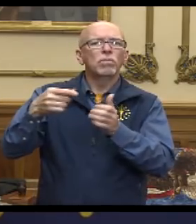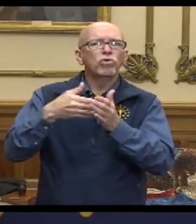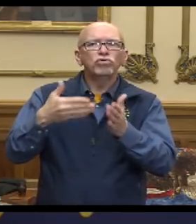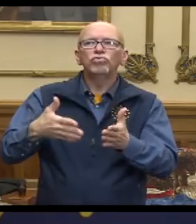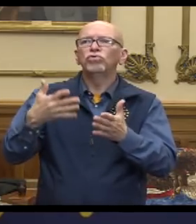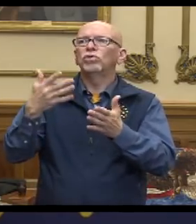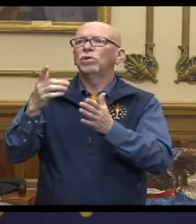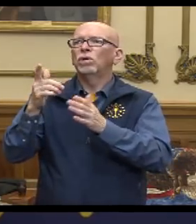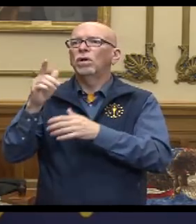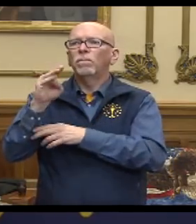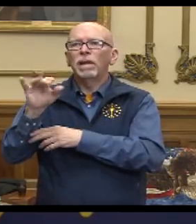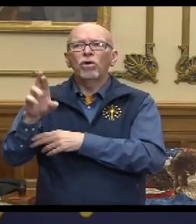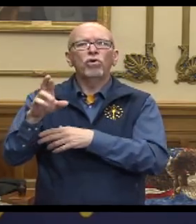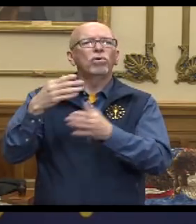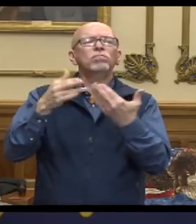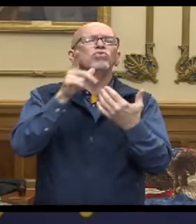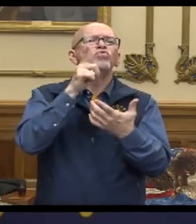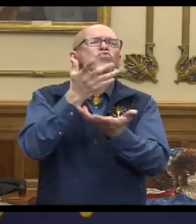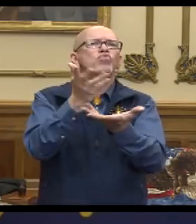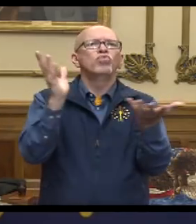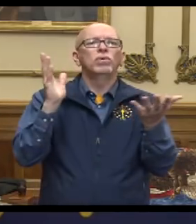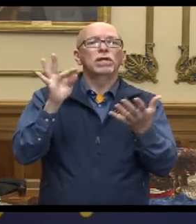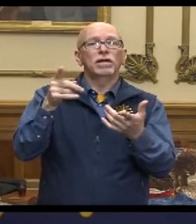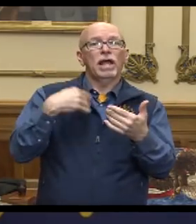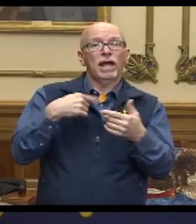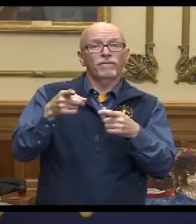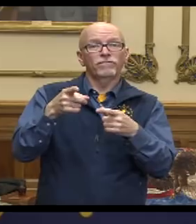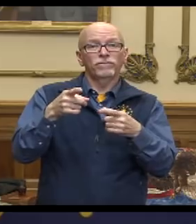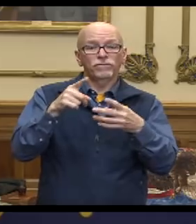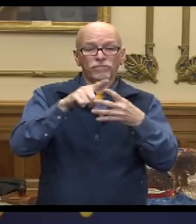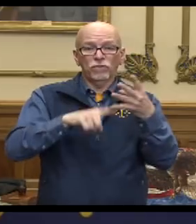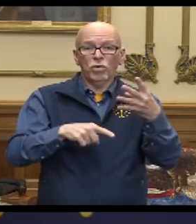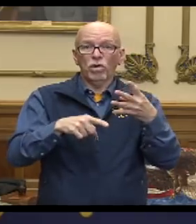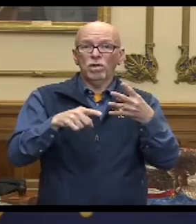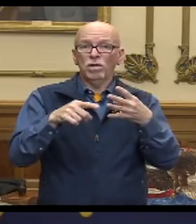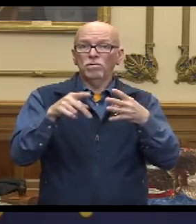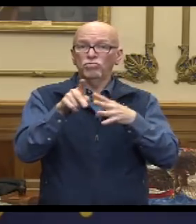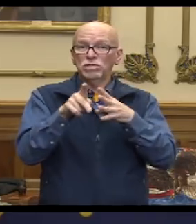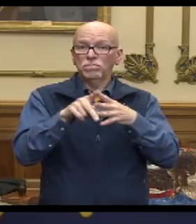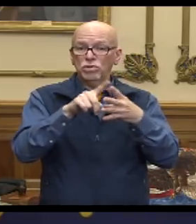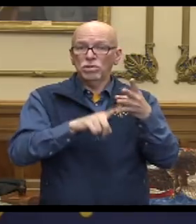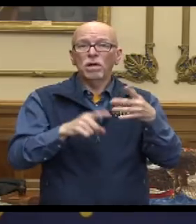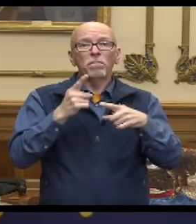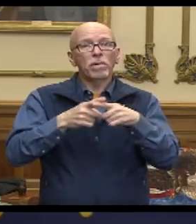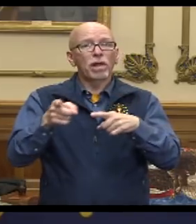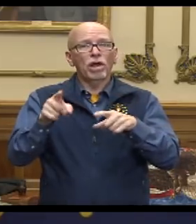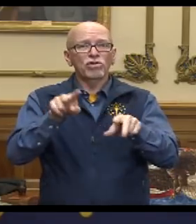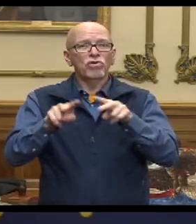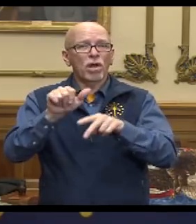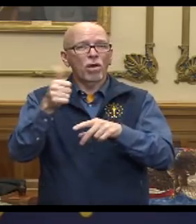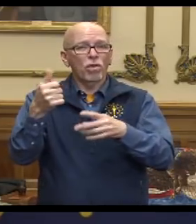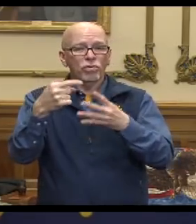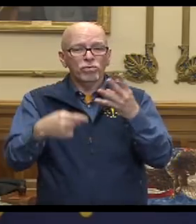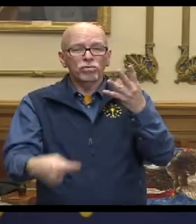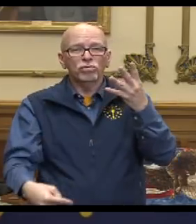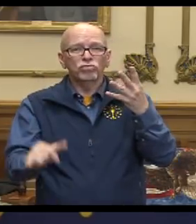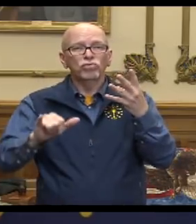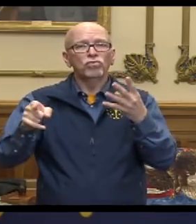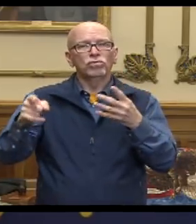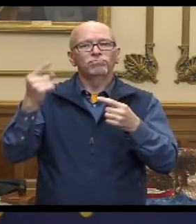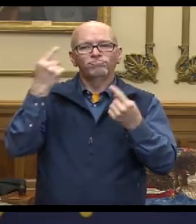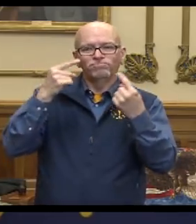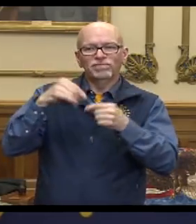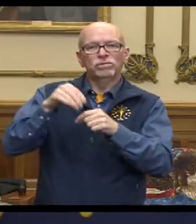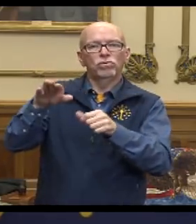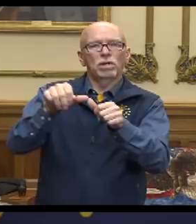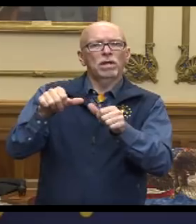et cetera. If they have more than those 4 guiding principles and they're measuring other items and take those into